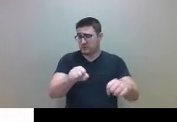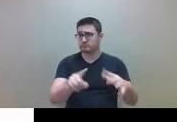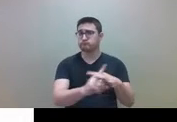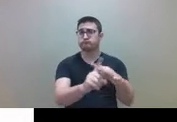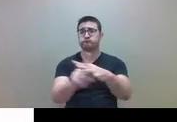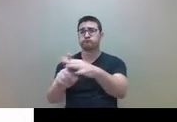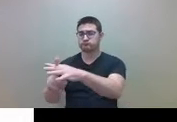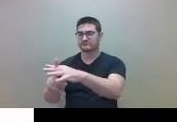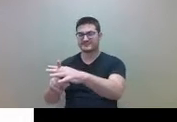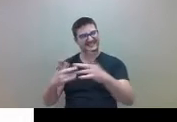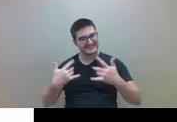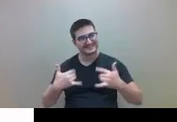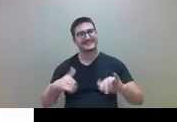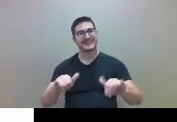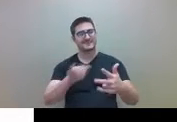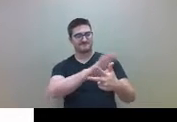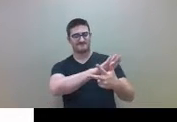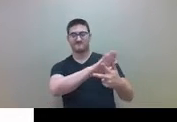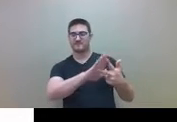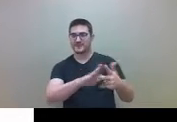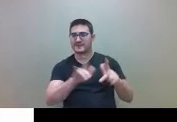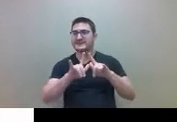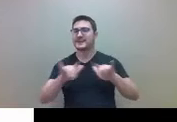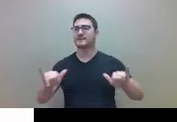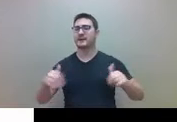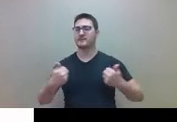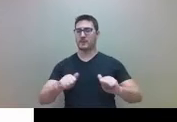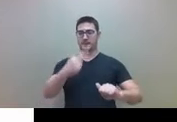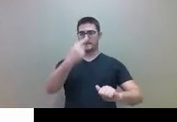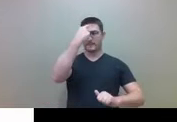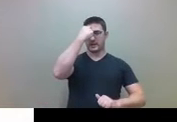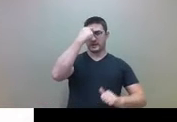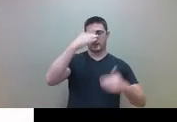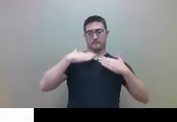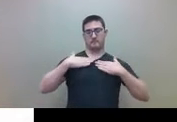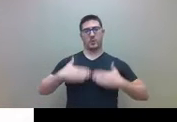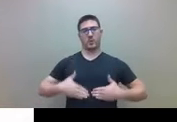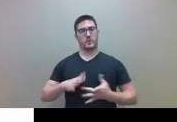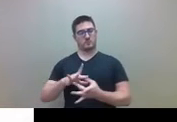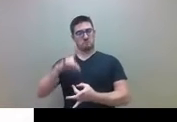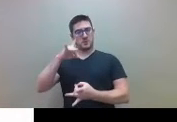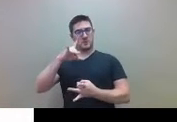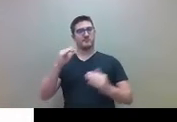maintain a balance of mind, body, and spirit. Okay.